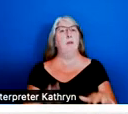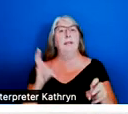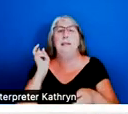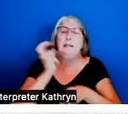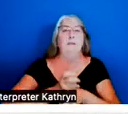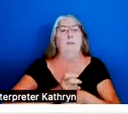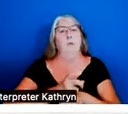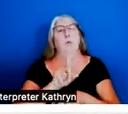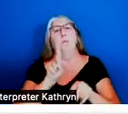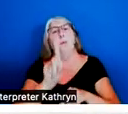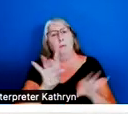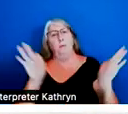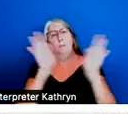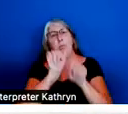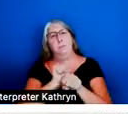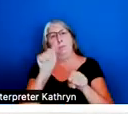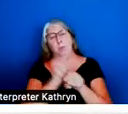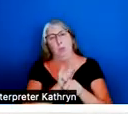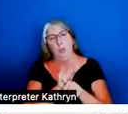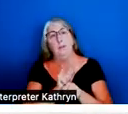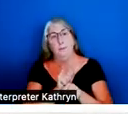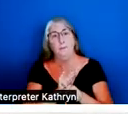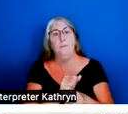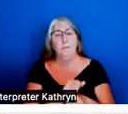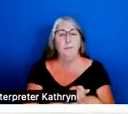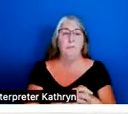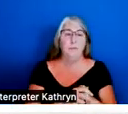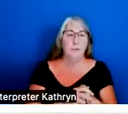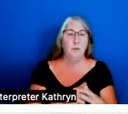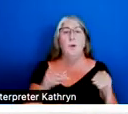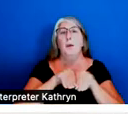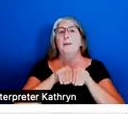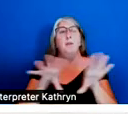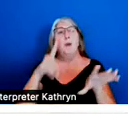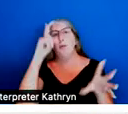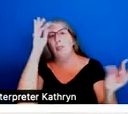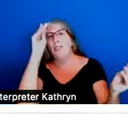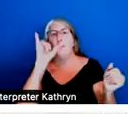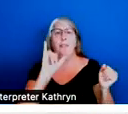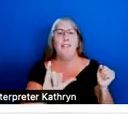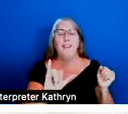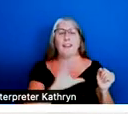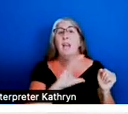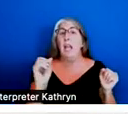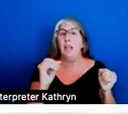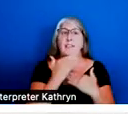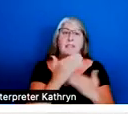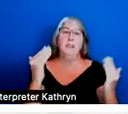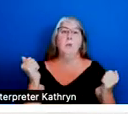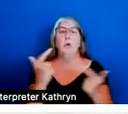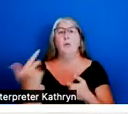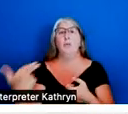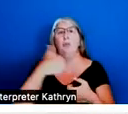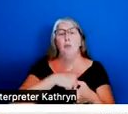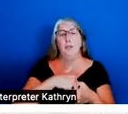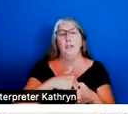difficult but needed work? I'll hold you with that thought. I'll send you off with that thought. And again, thank you for